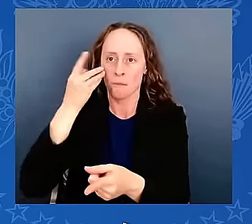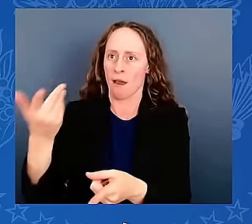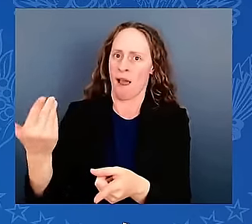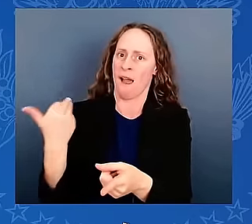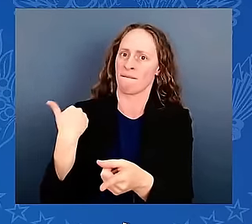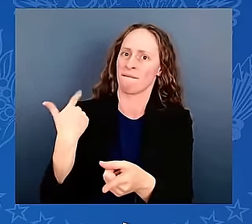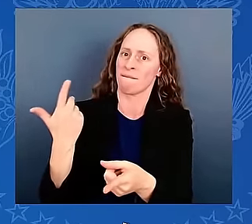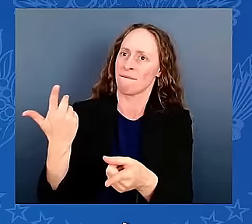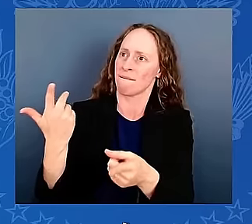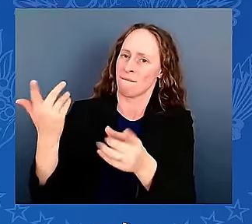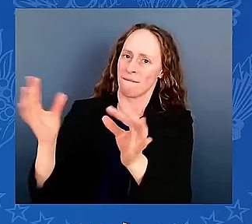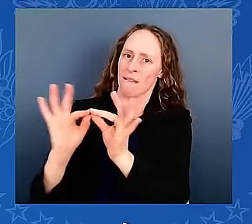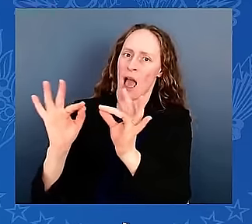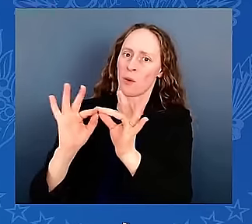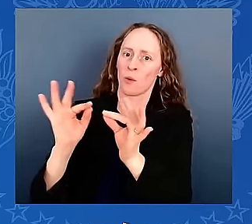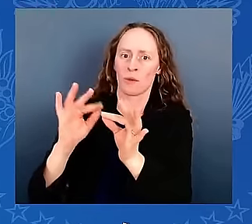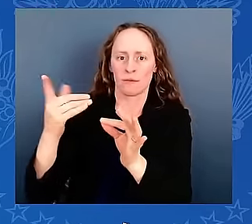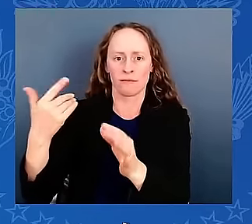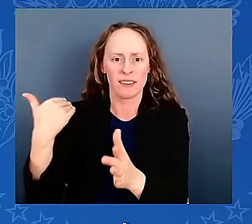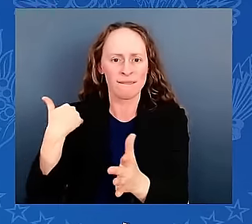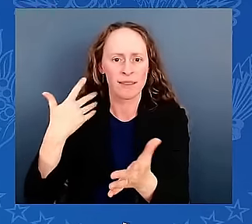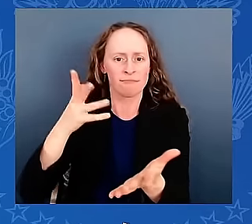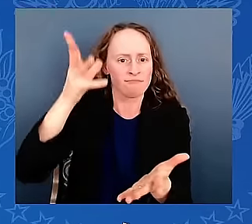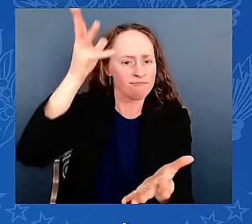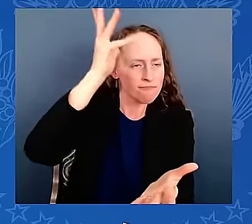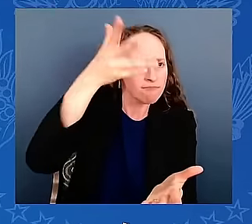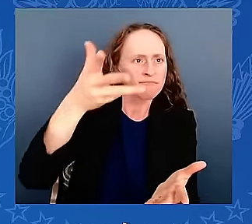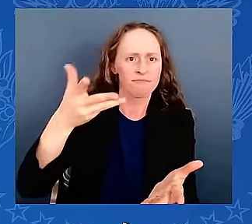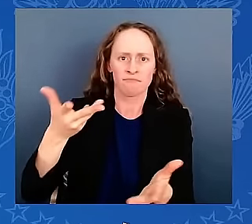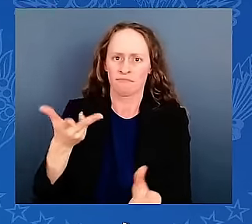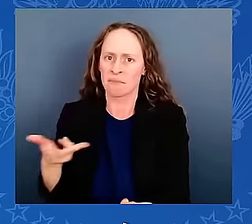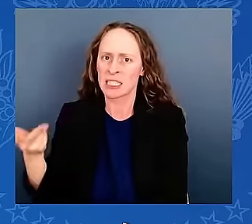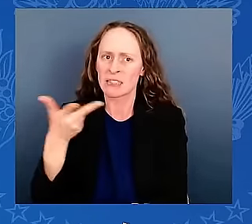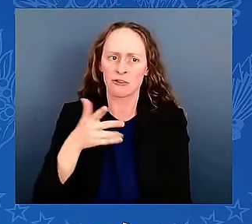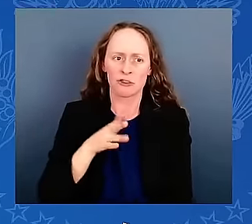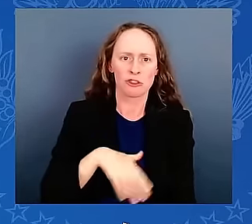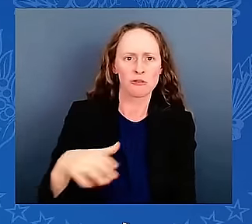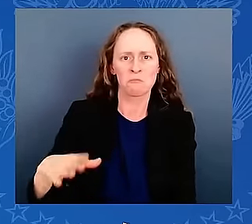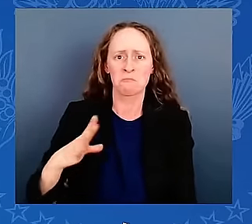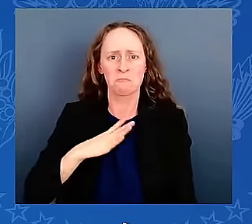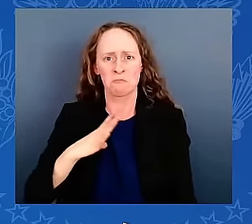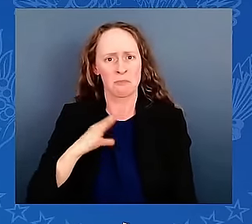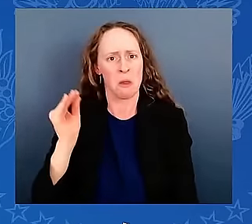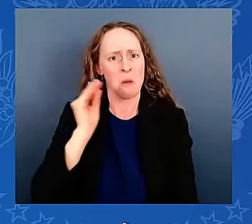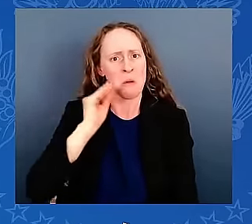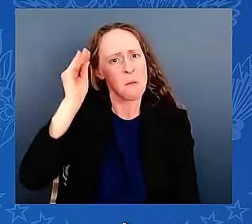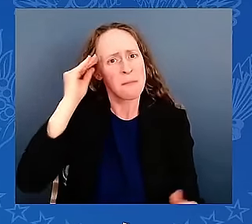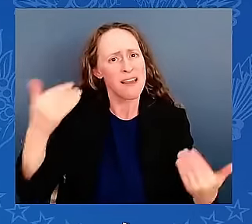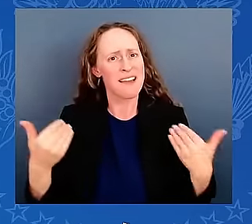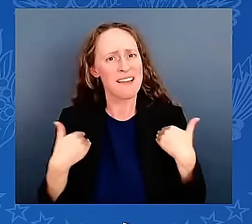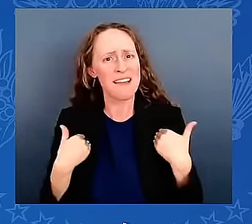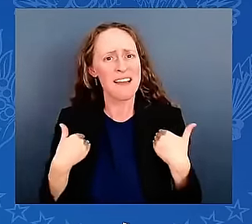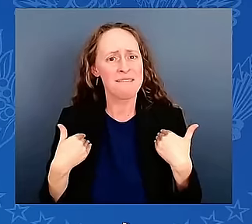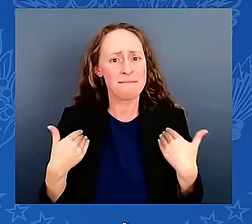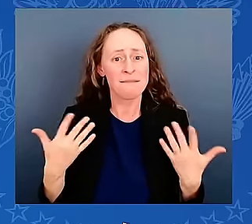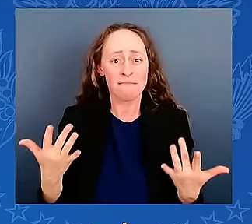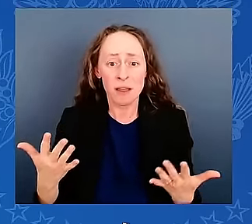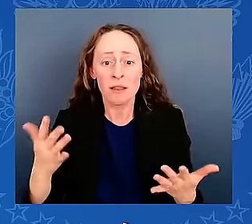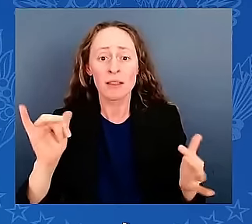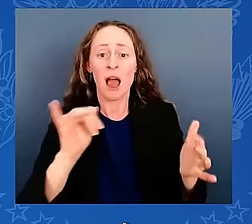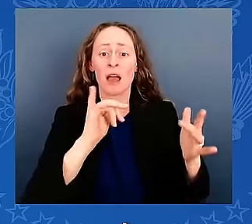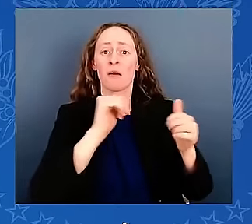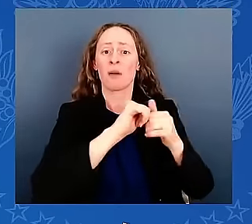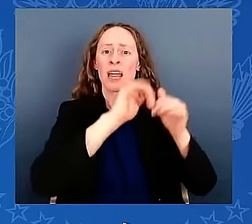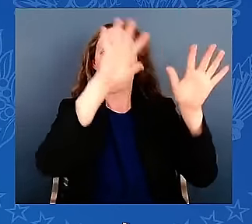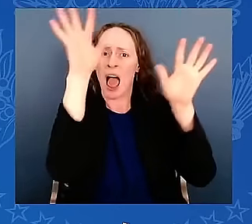able to build some equity. Look, we're making the most significant investment in climate ever in all of history.